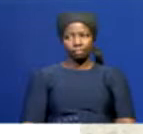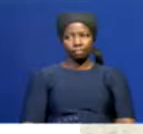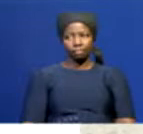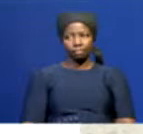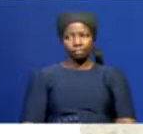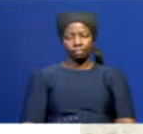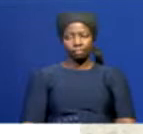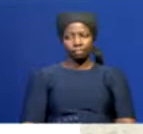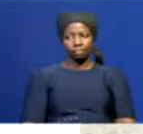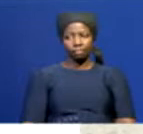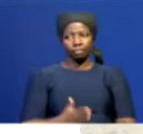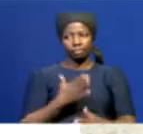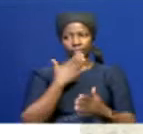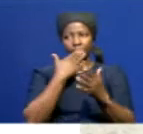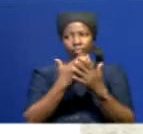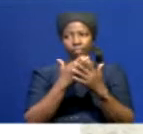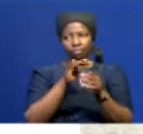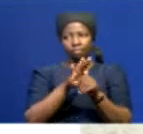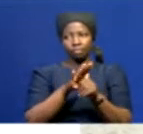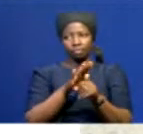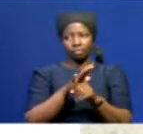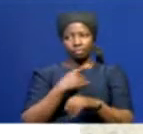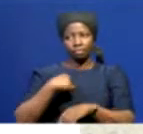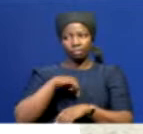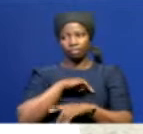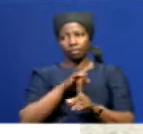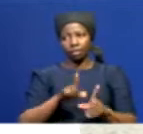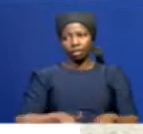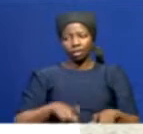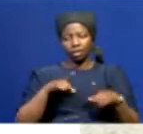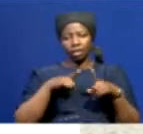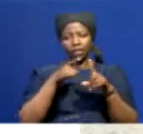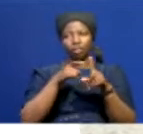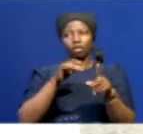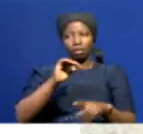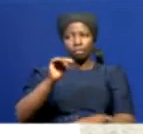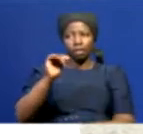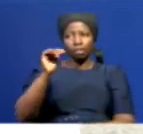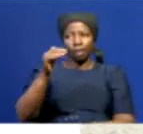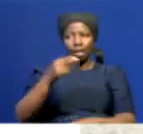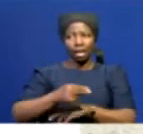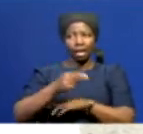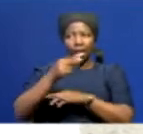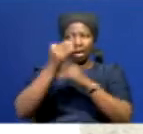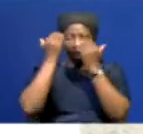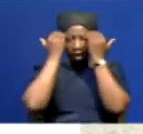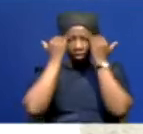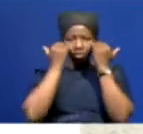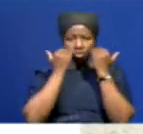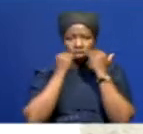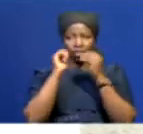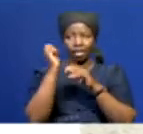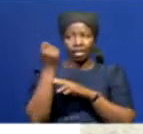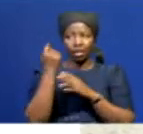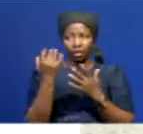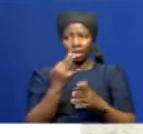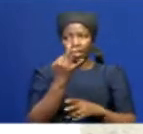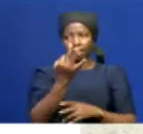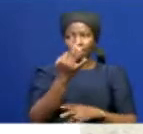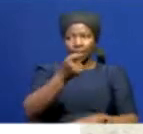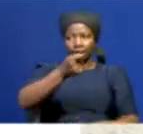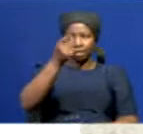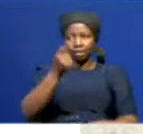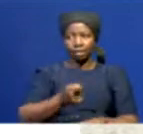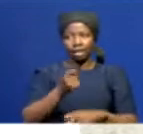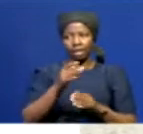Thank you so much, Jacqueline Wambiru. We are coming to you live from Milimani in the High Court of Kenya, whereby the three-judge bench led